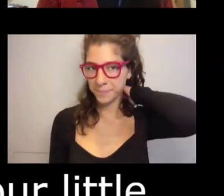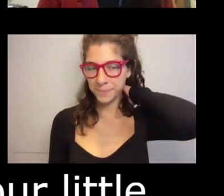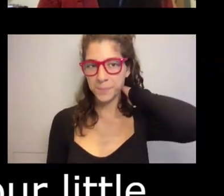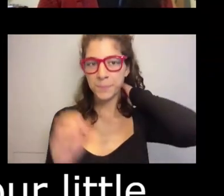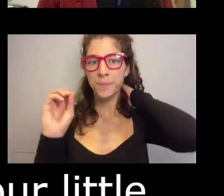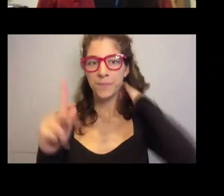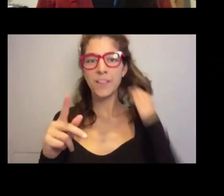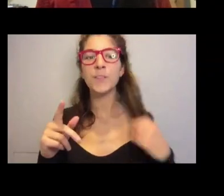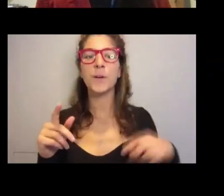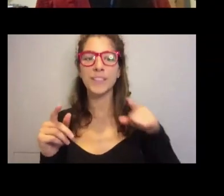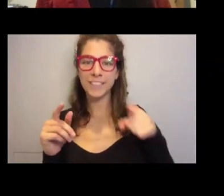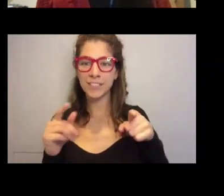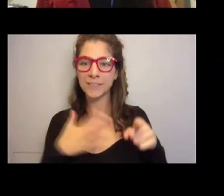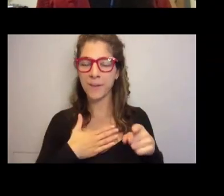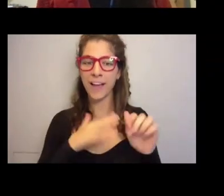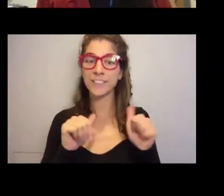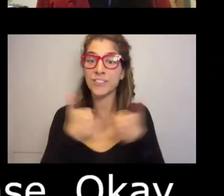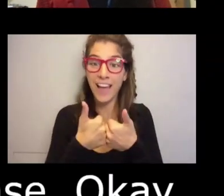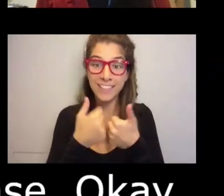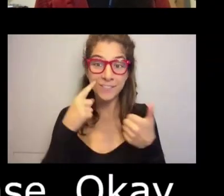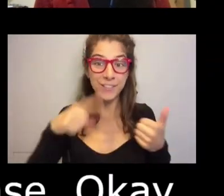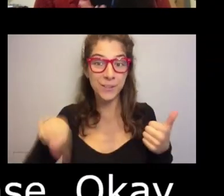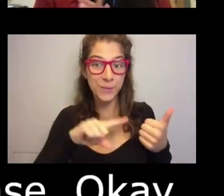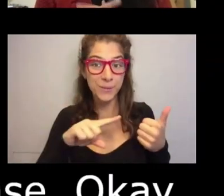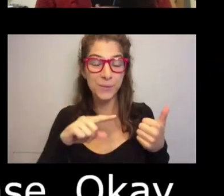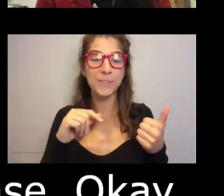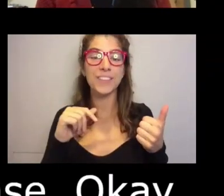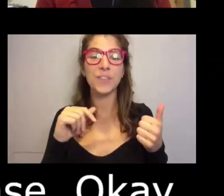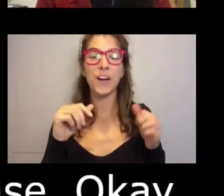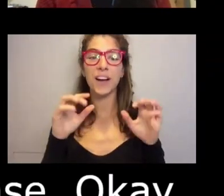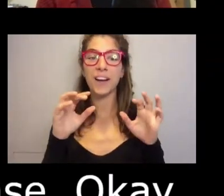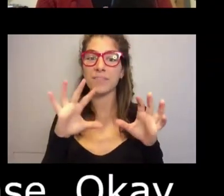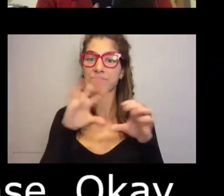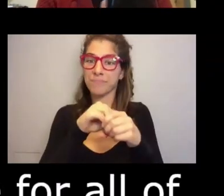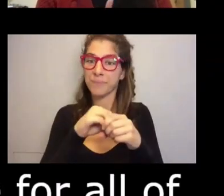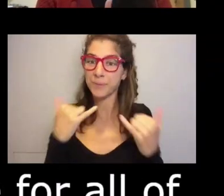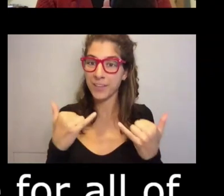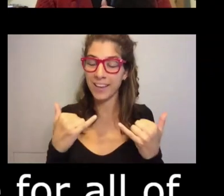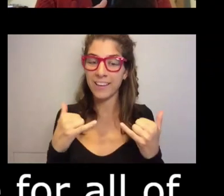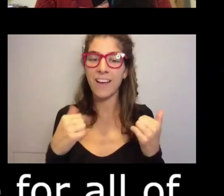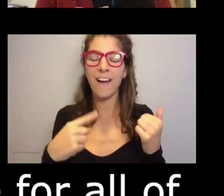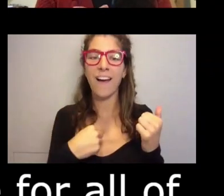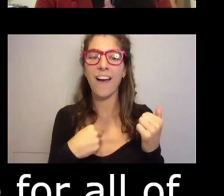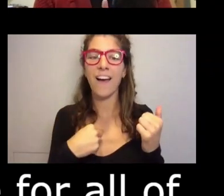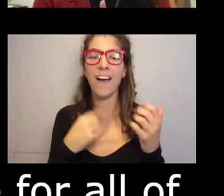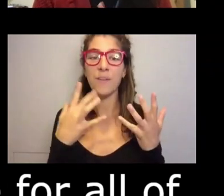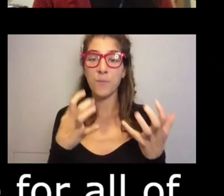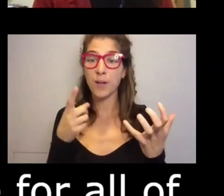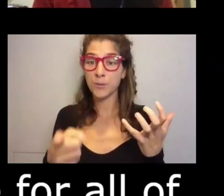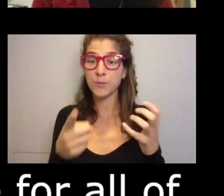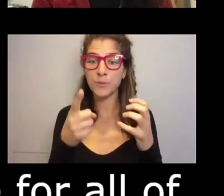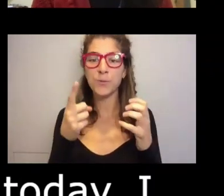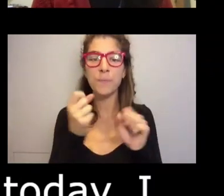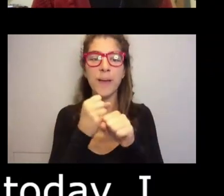Okay, so here is my challenge for all of you who are taking part today. I would like you to make